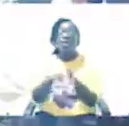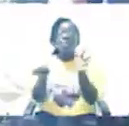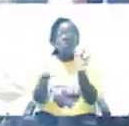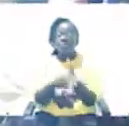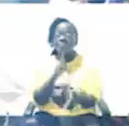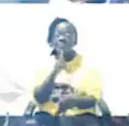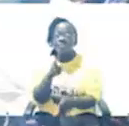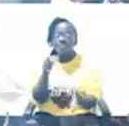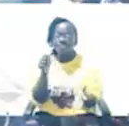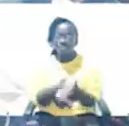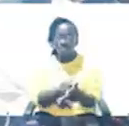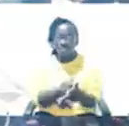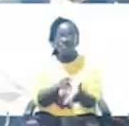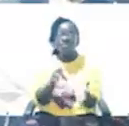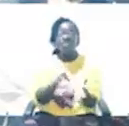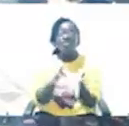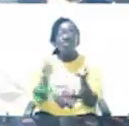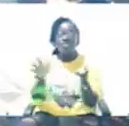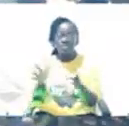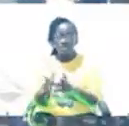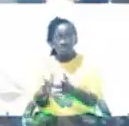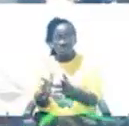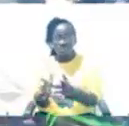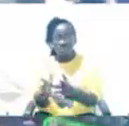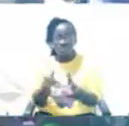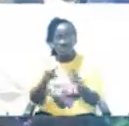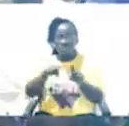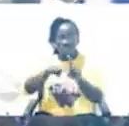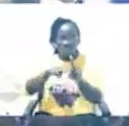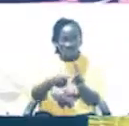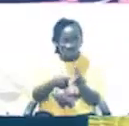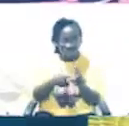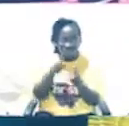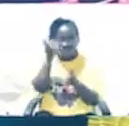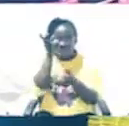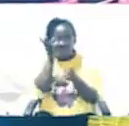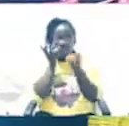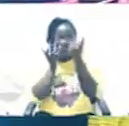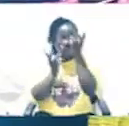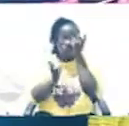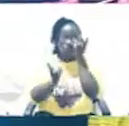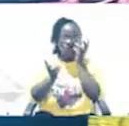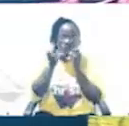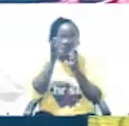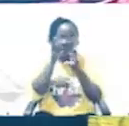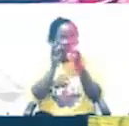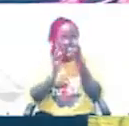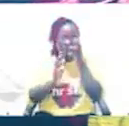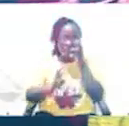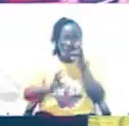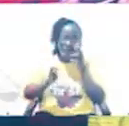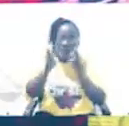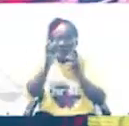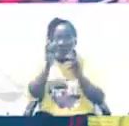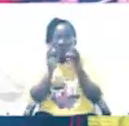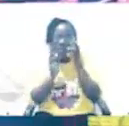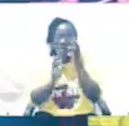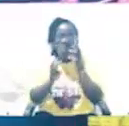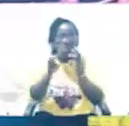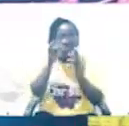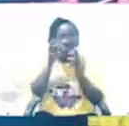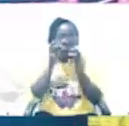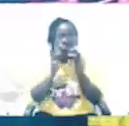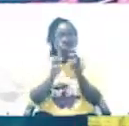Jesus began to weep. Jesus, John 11:43 said, and